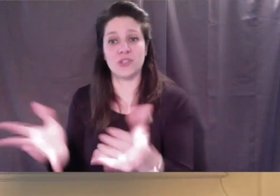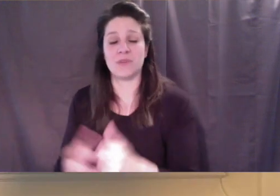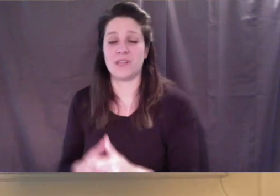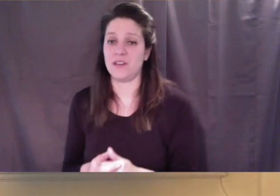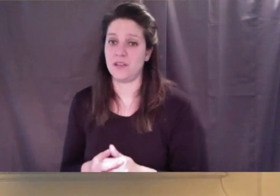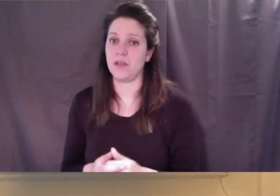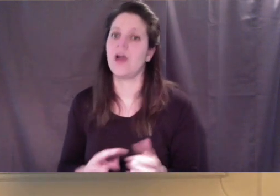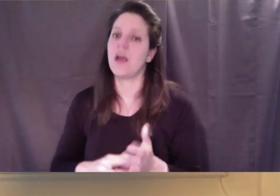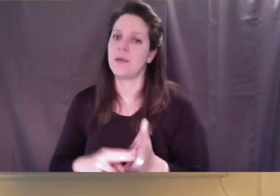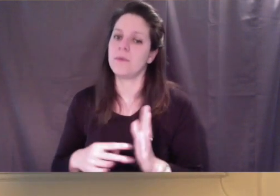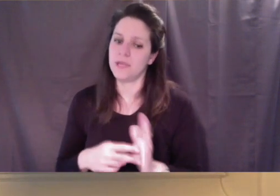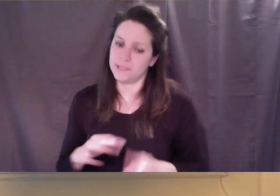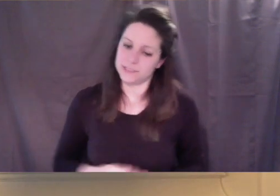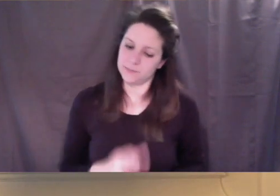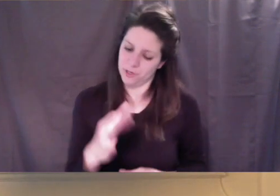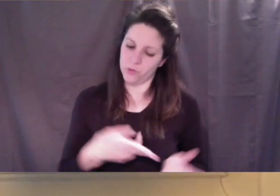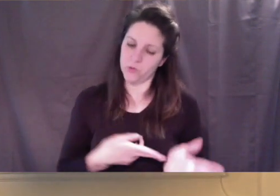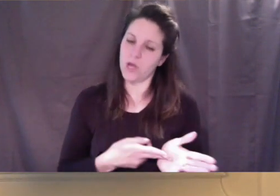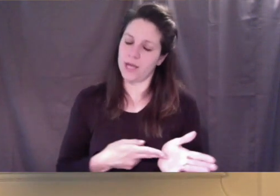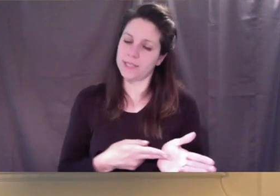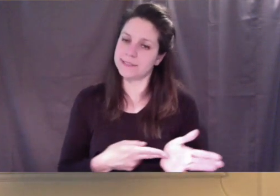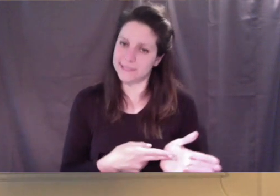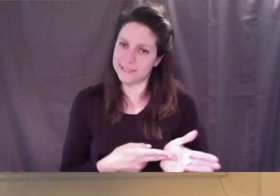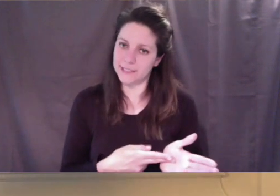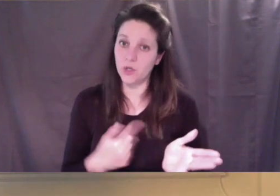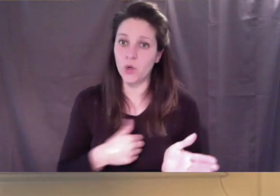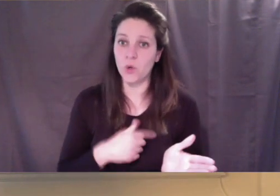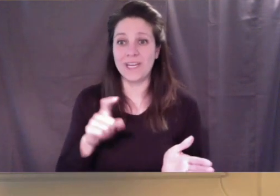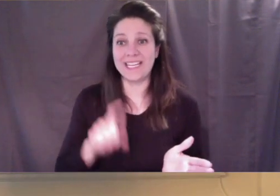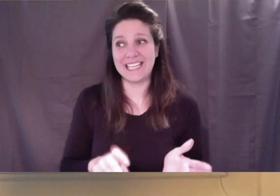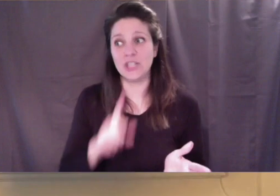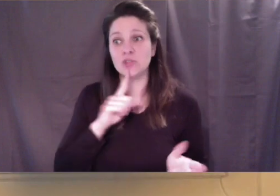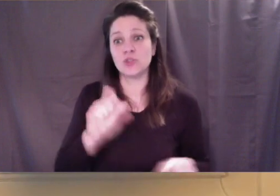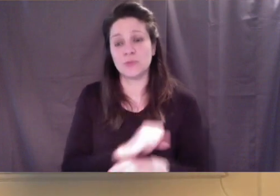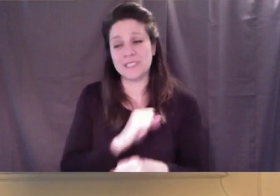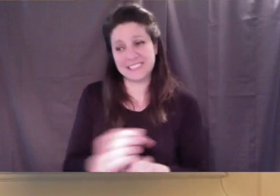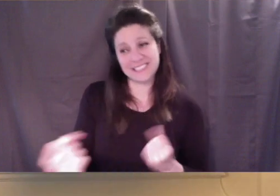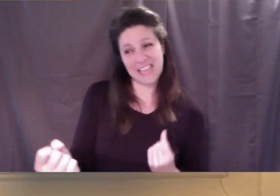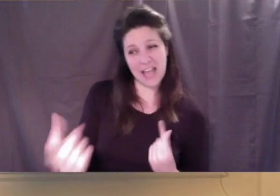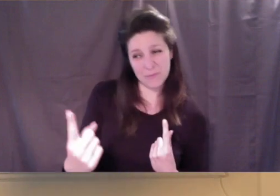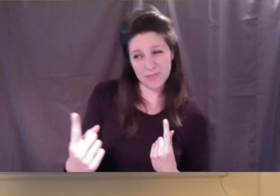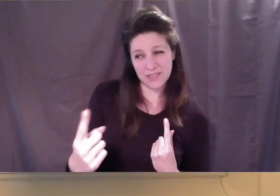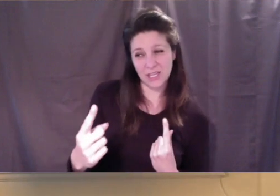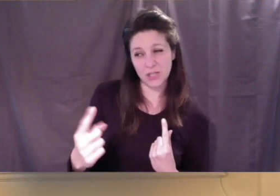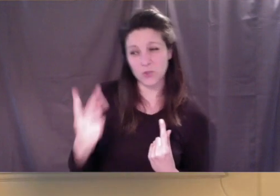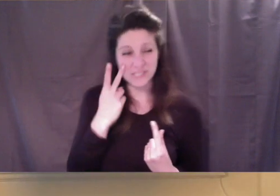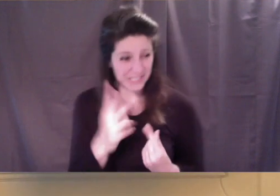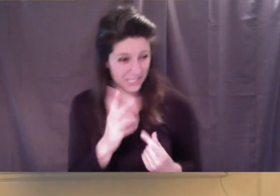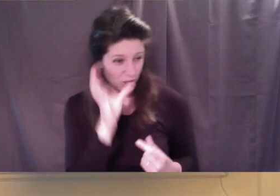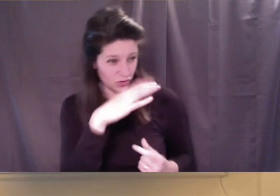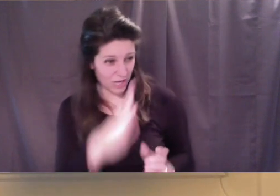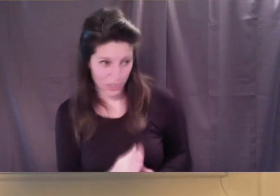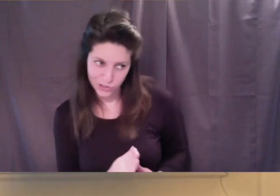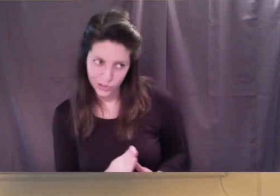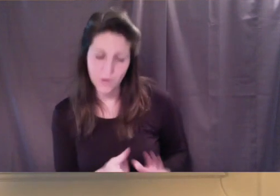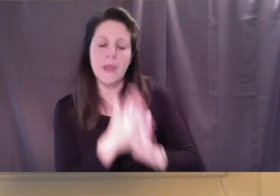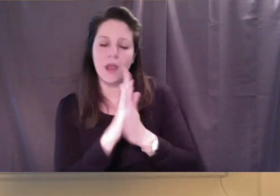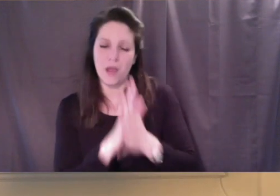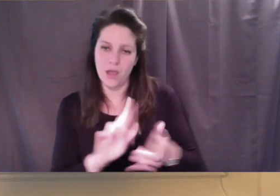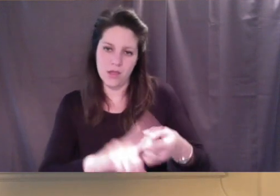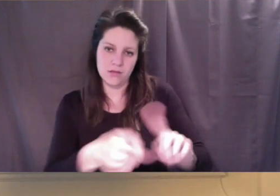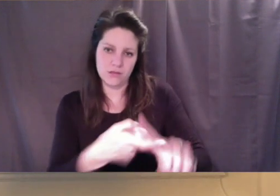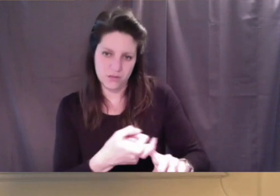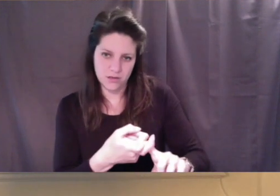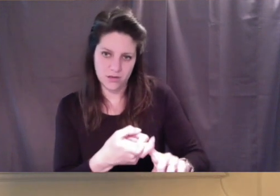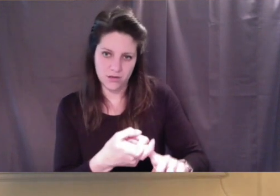denouncement. And this is going to require spiritual honesty. This will require genuine empathy to see a stranger as we see a friend.